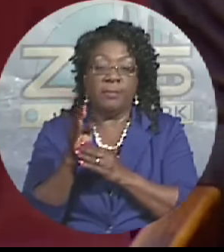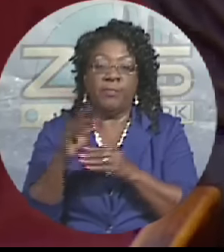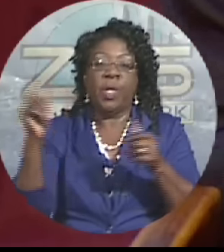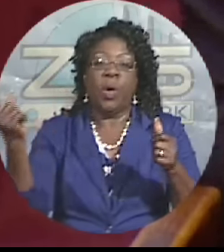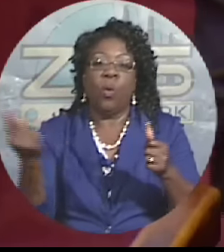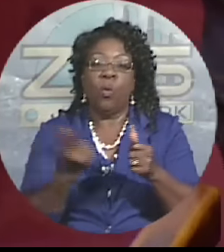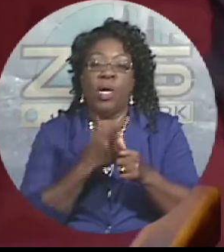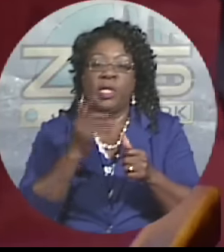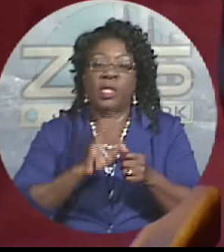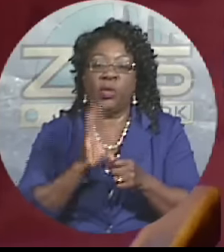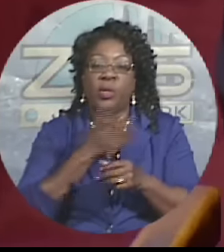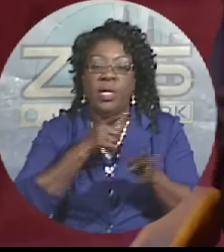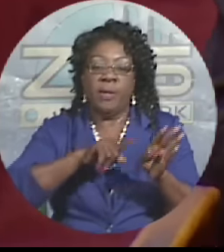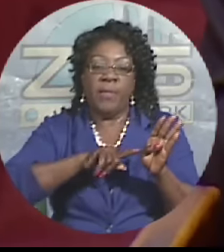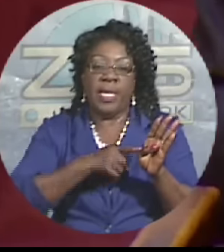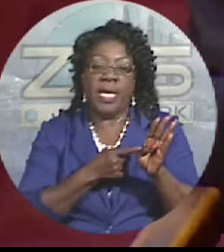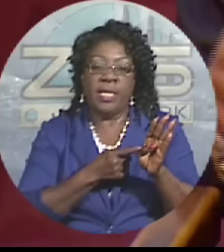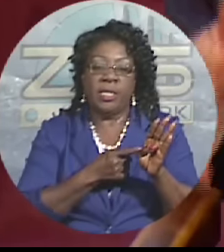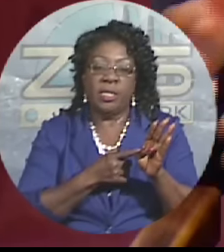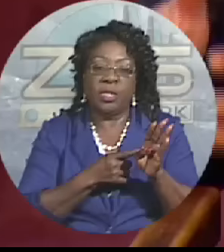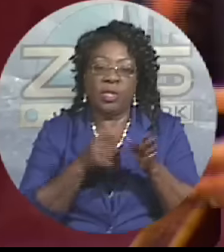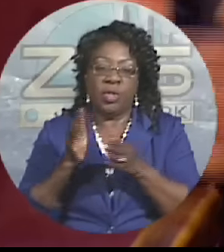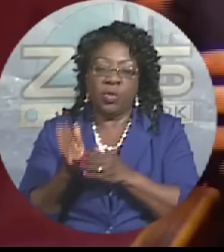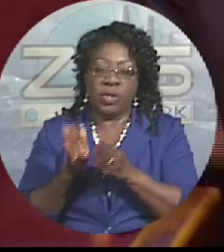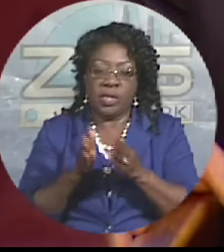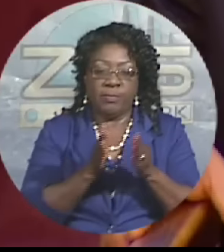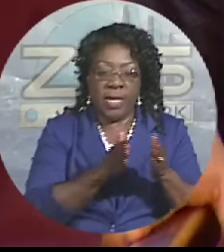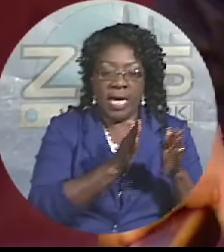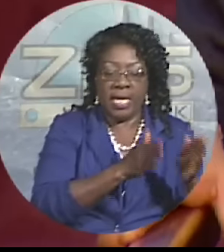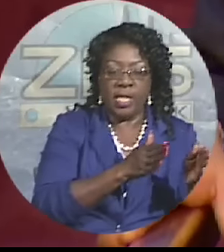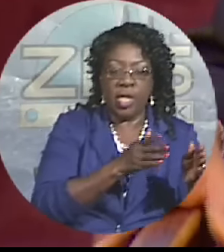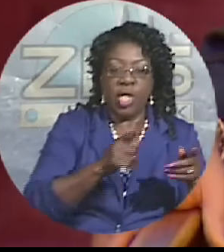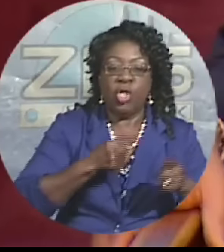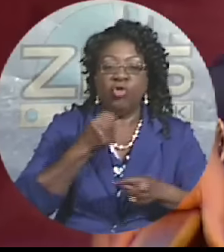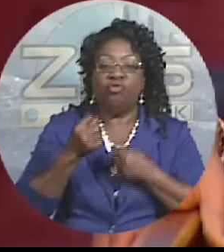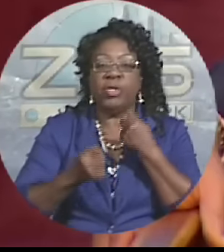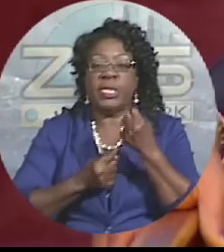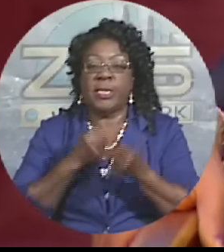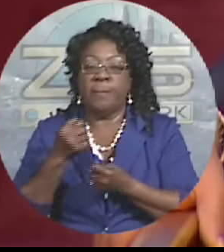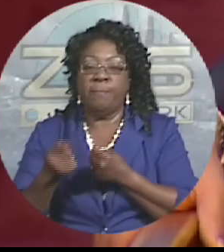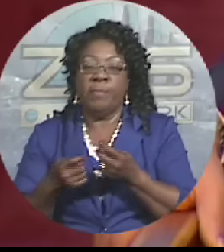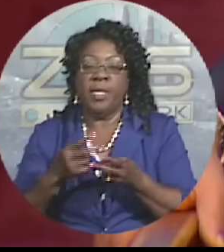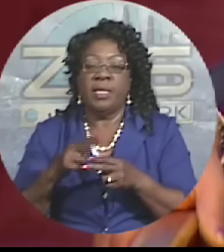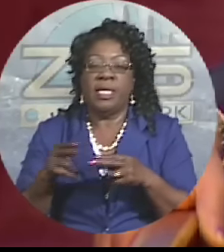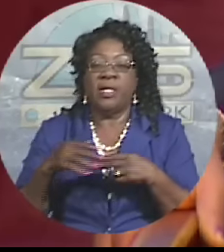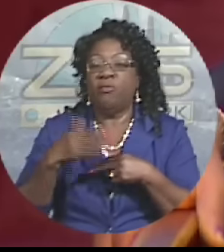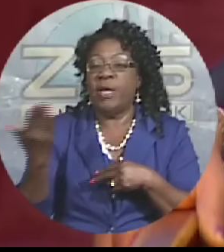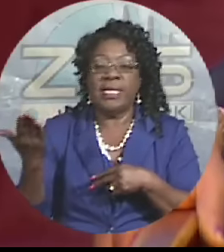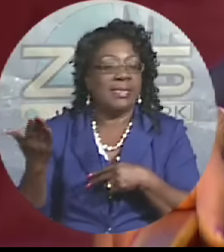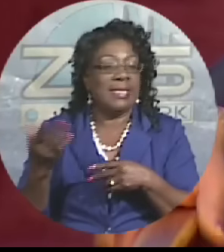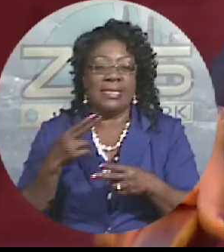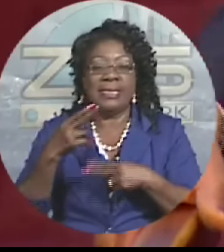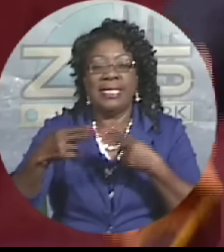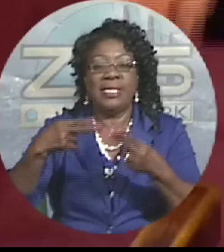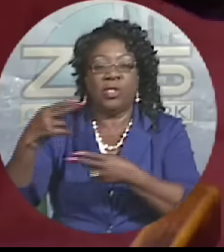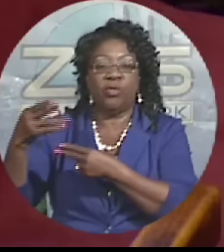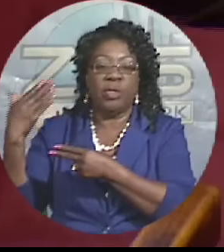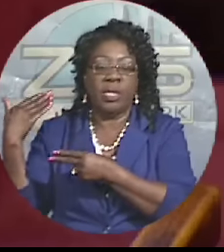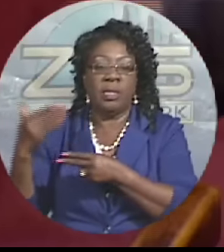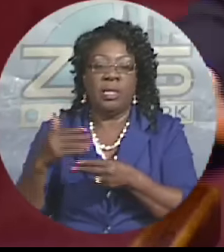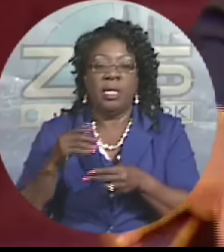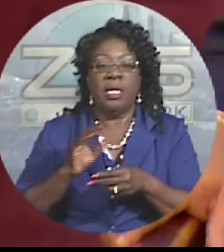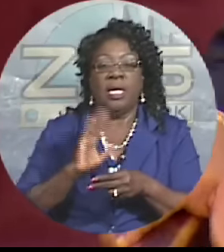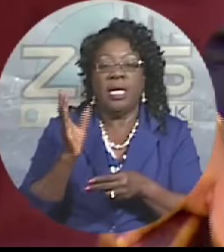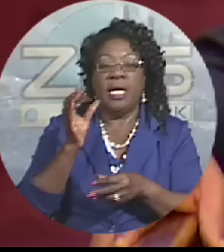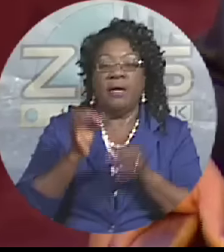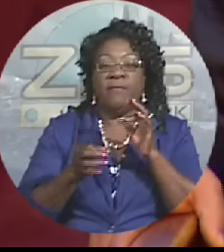Once we began to segment tourism, then the rest is history. If you could do it with